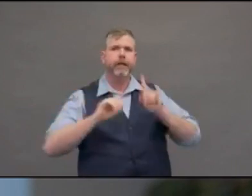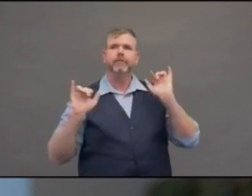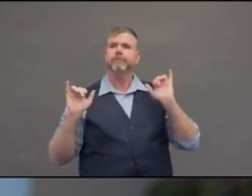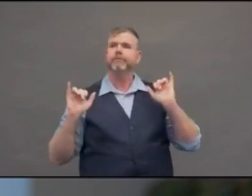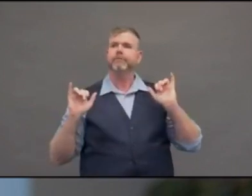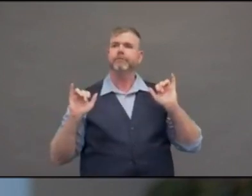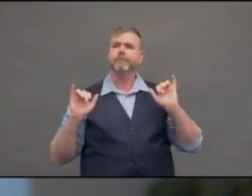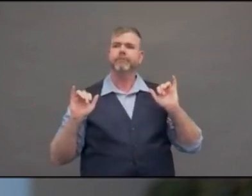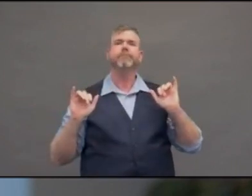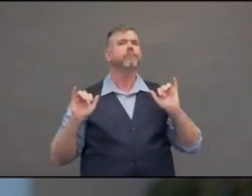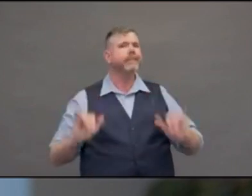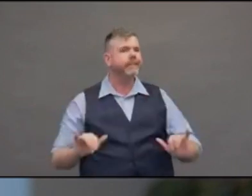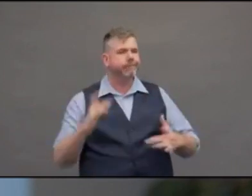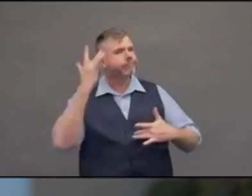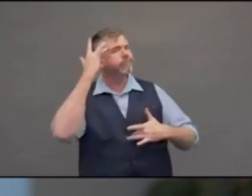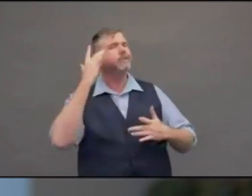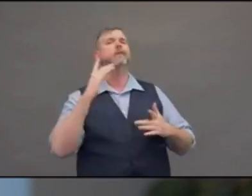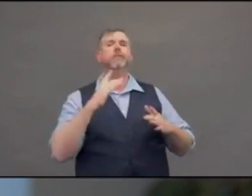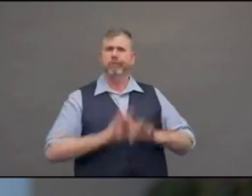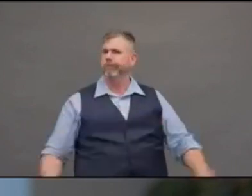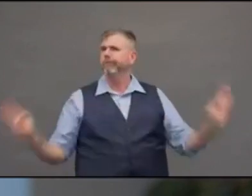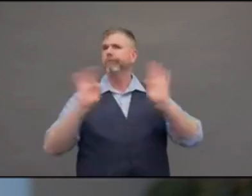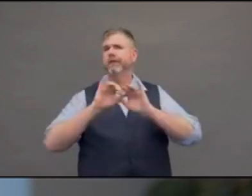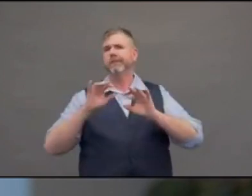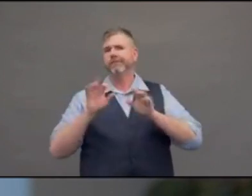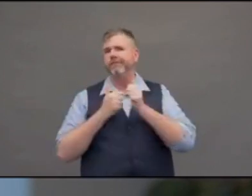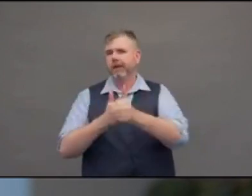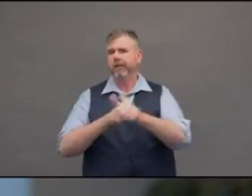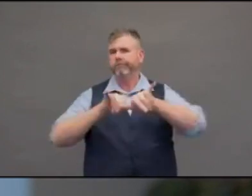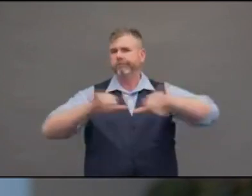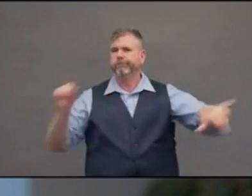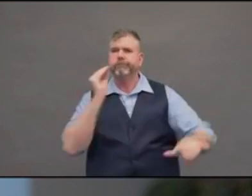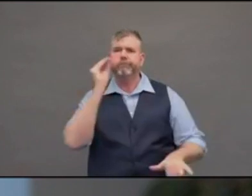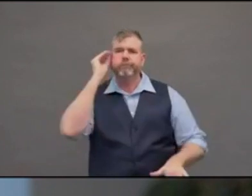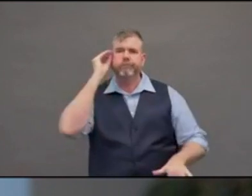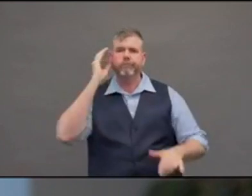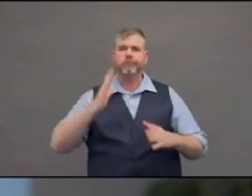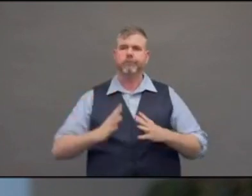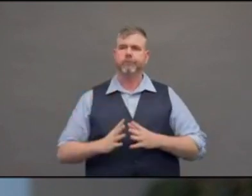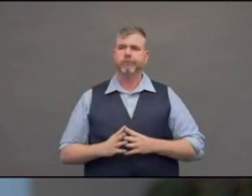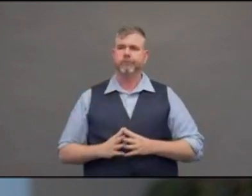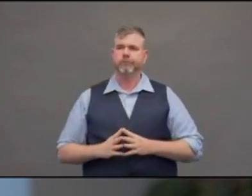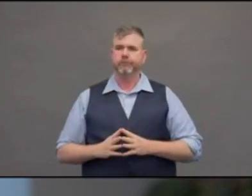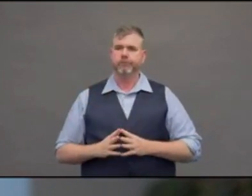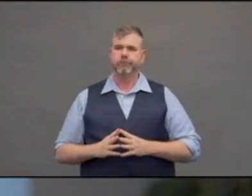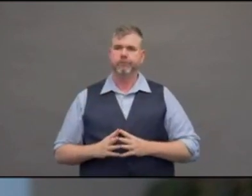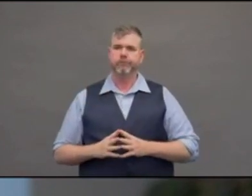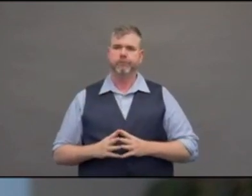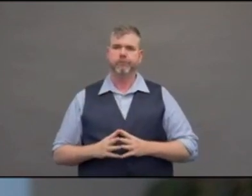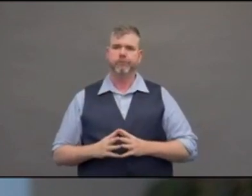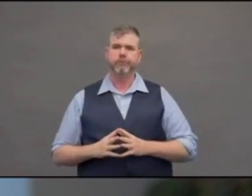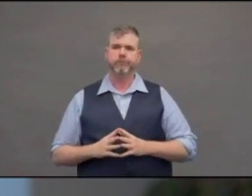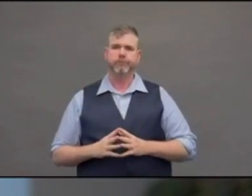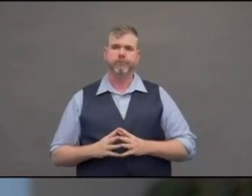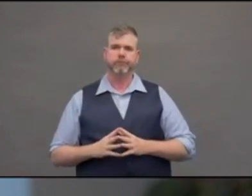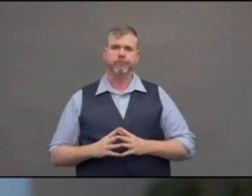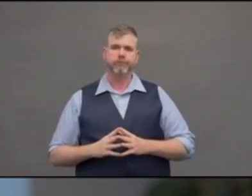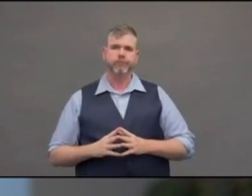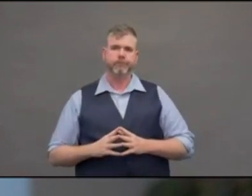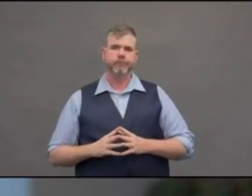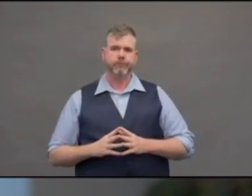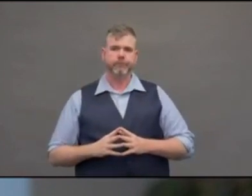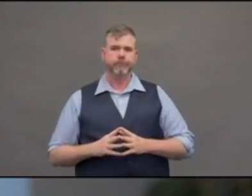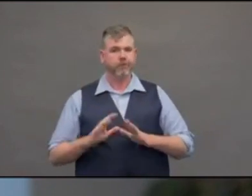all of our families. It's difficult for my kids and my family too. But this is the tool that we have, and it's